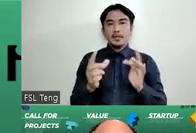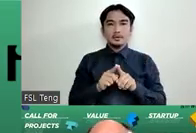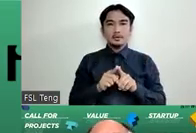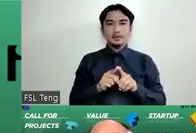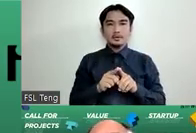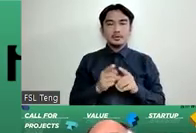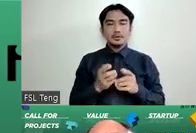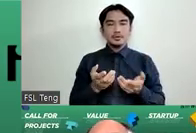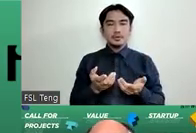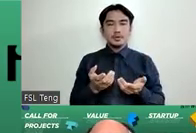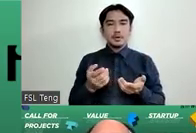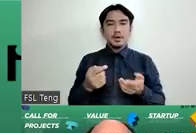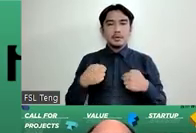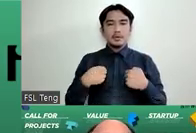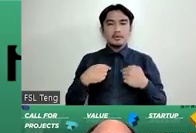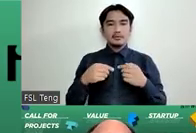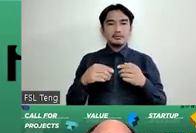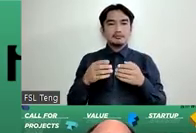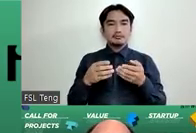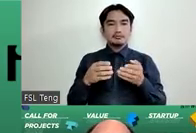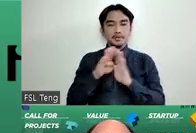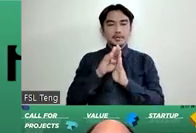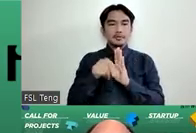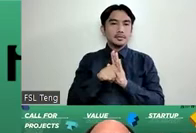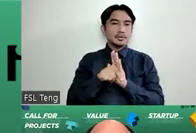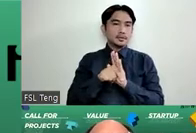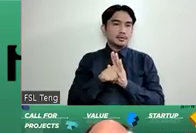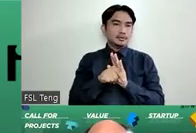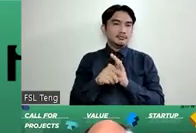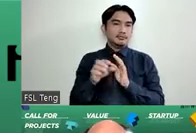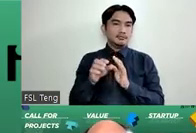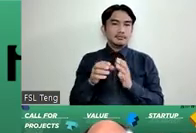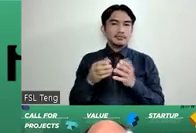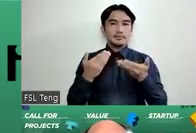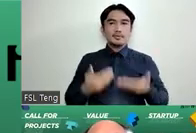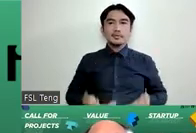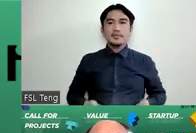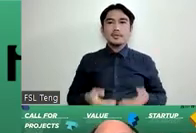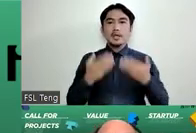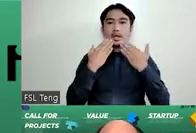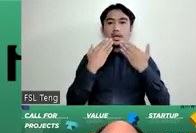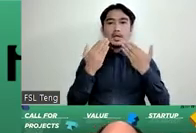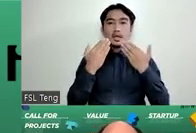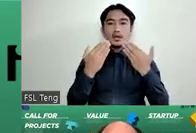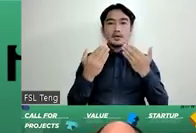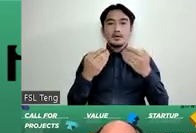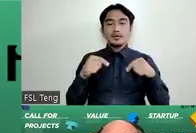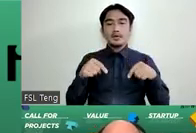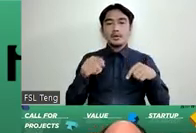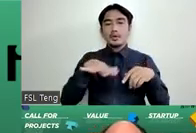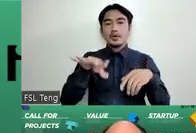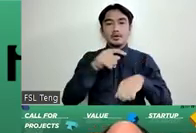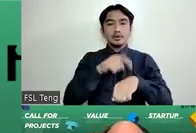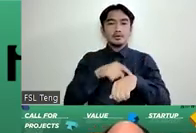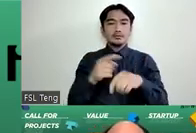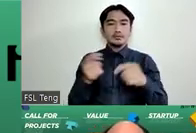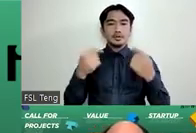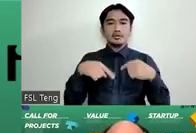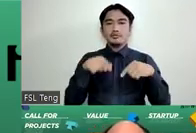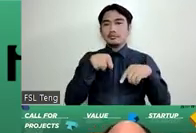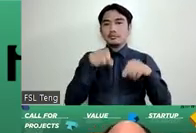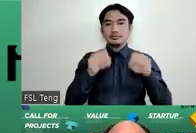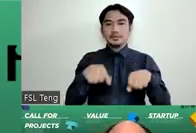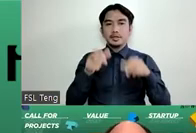also on my background. So on that note, thank you for your time today, and I hope you'll be able to listen and